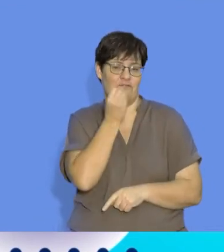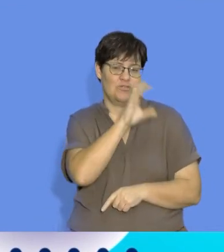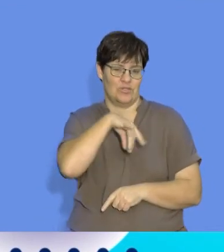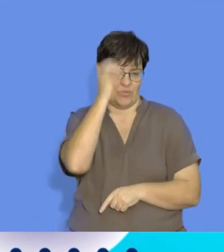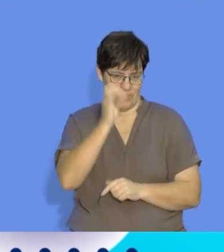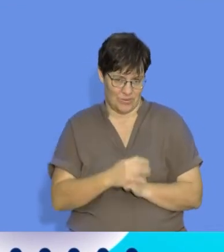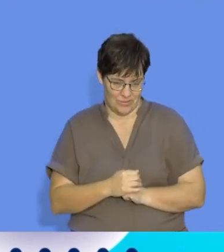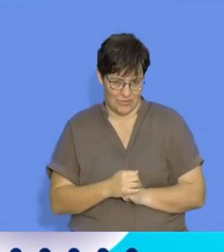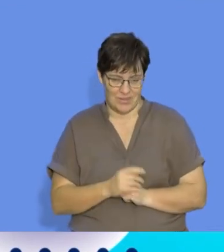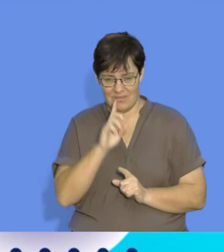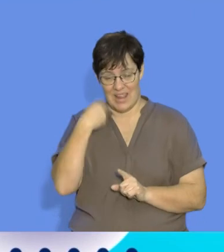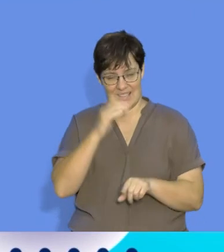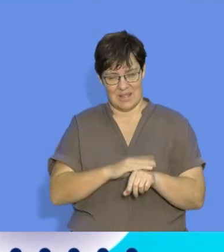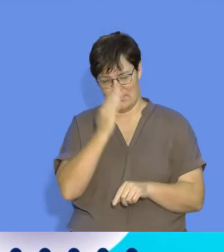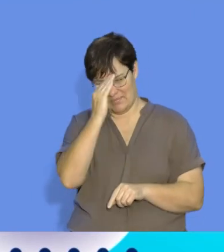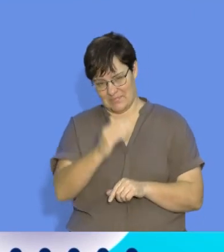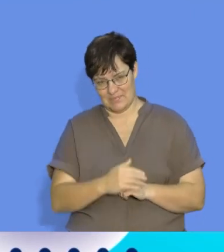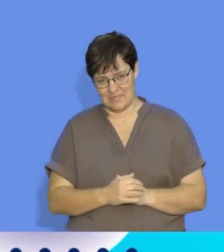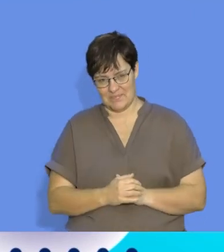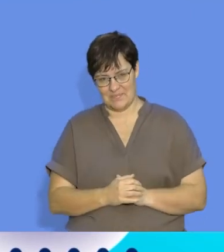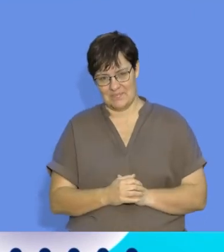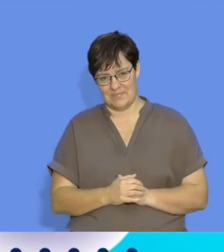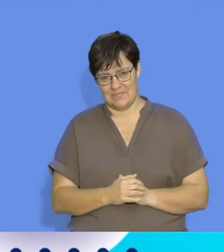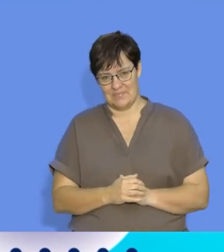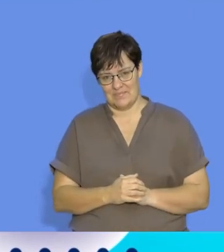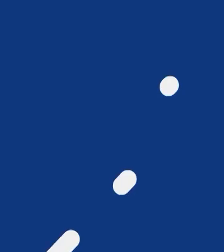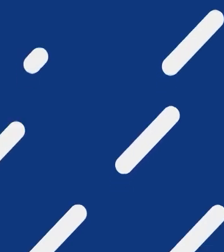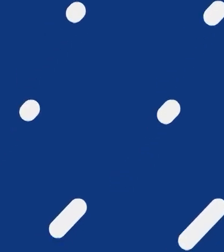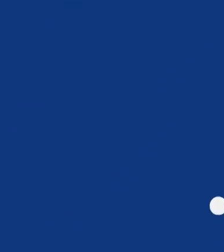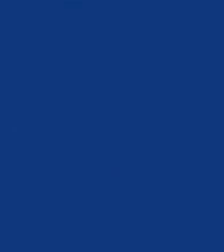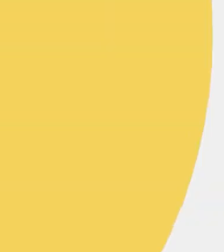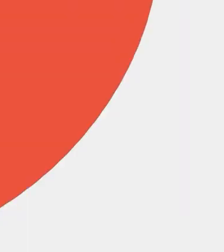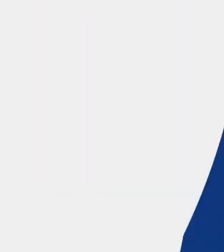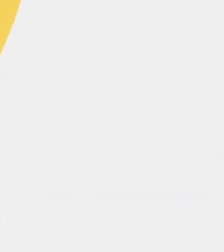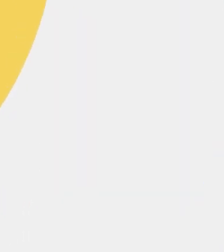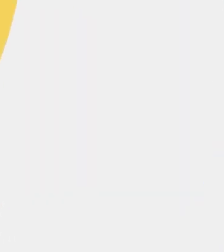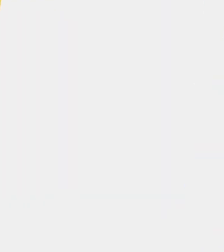mathematics is food for the soul. Until next time.